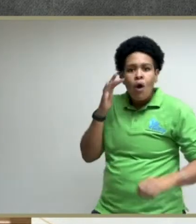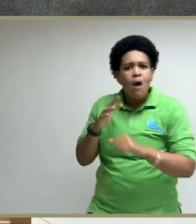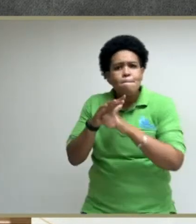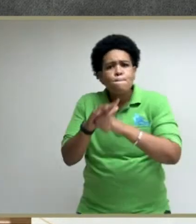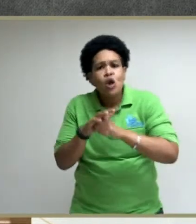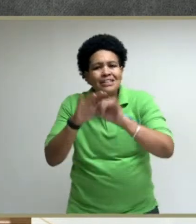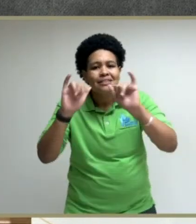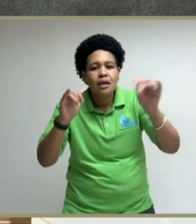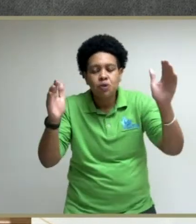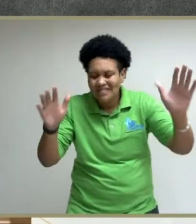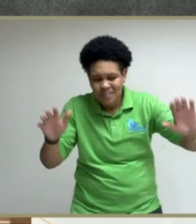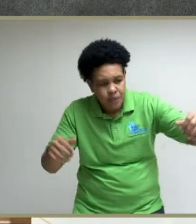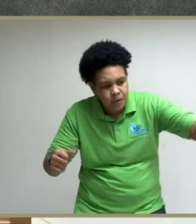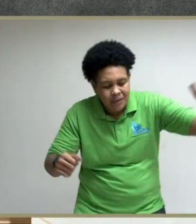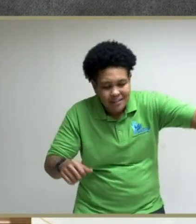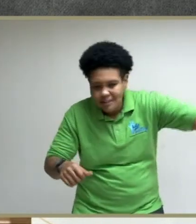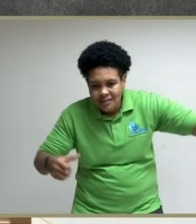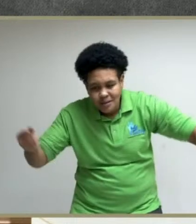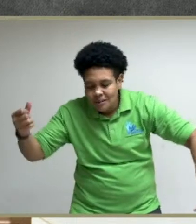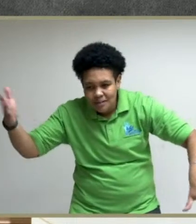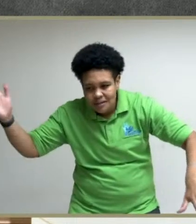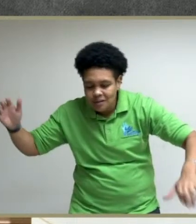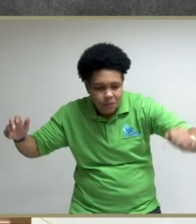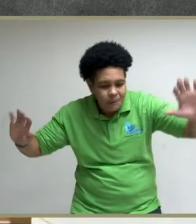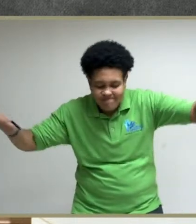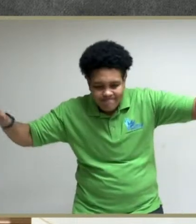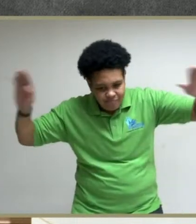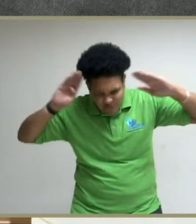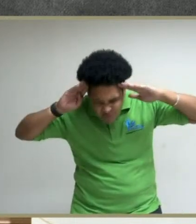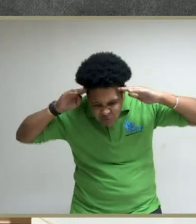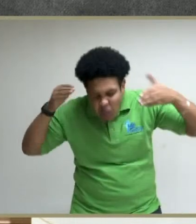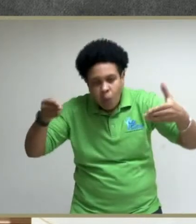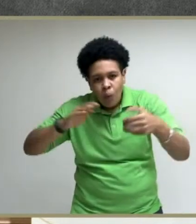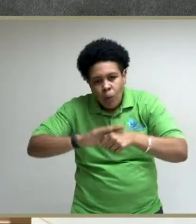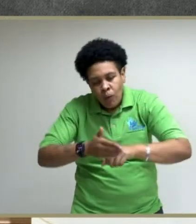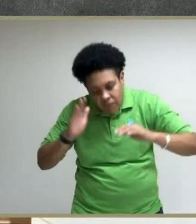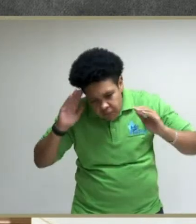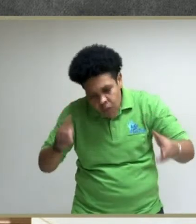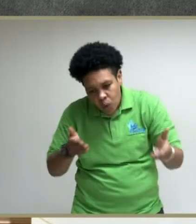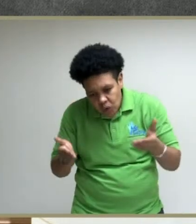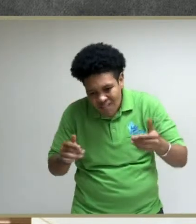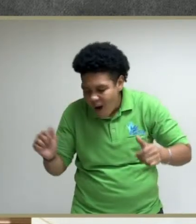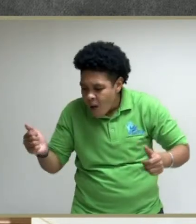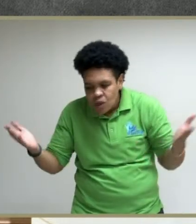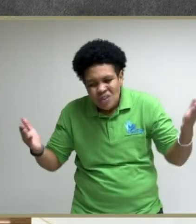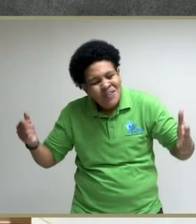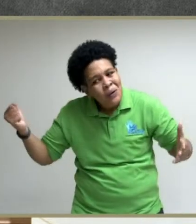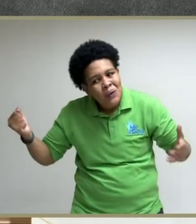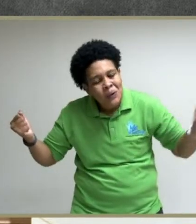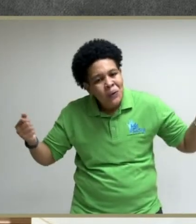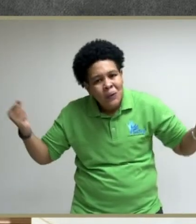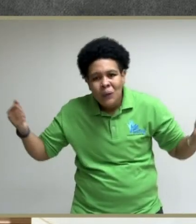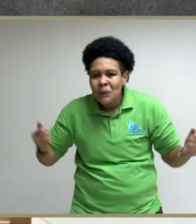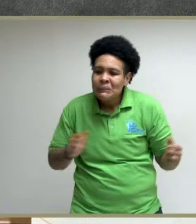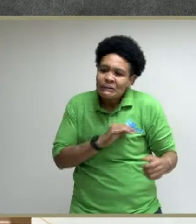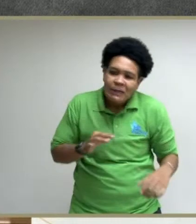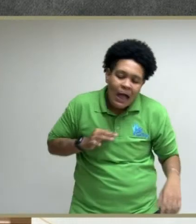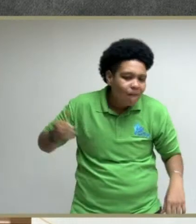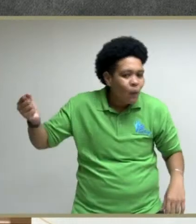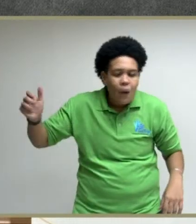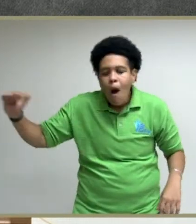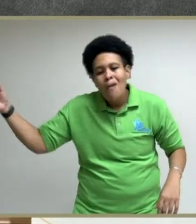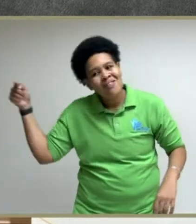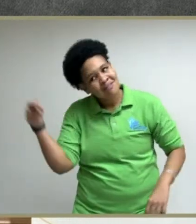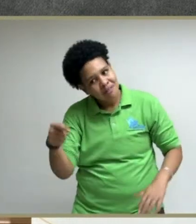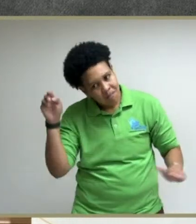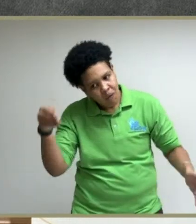same services in terms of other beds, in terms of the staff, and in terms of supplies that were needed. So even though we